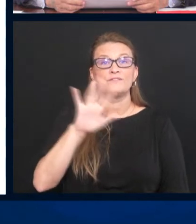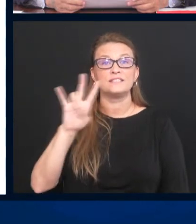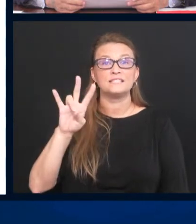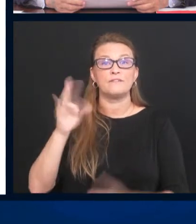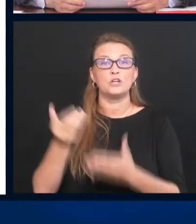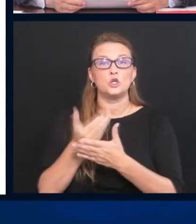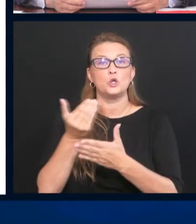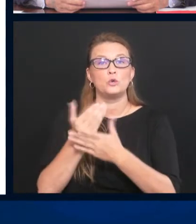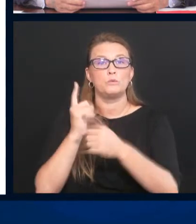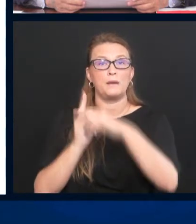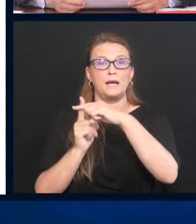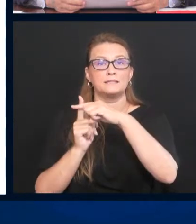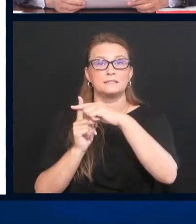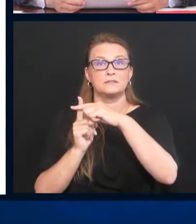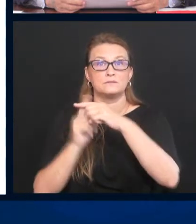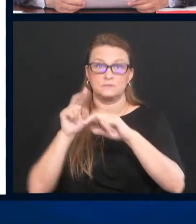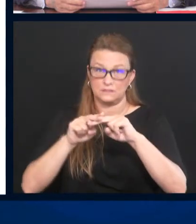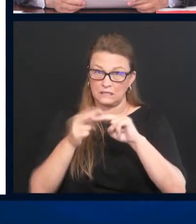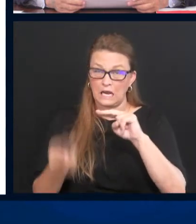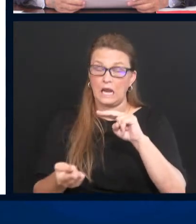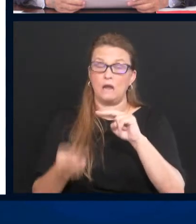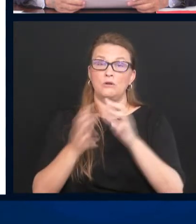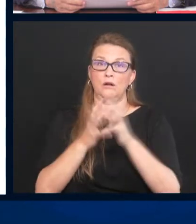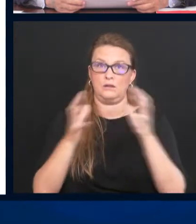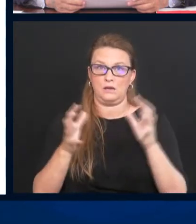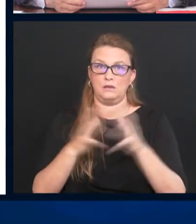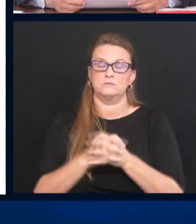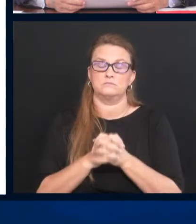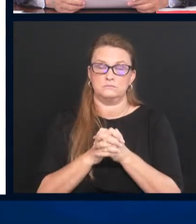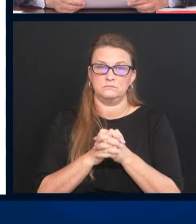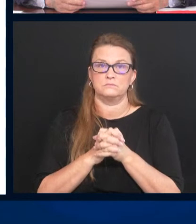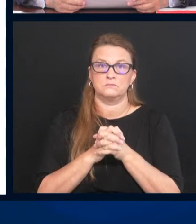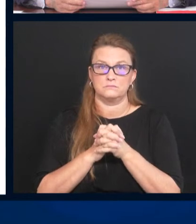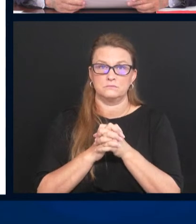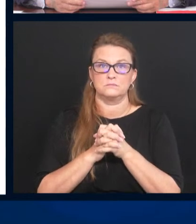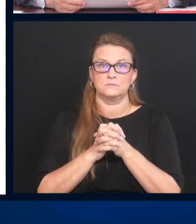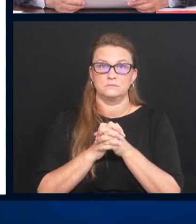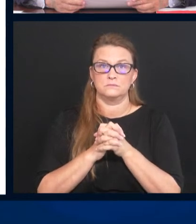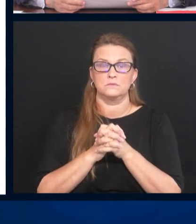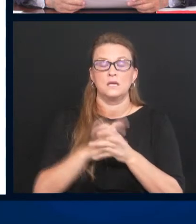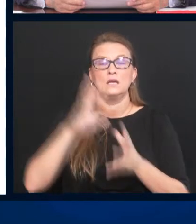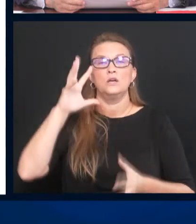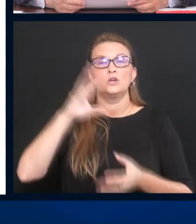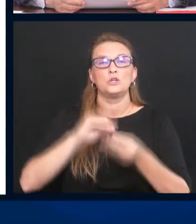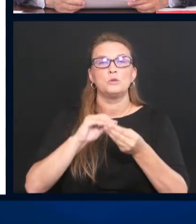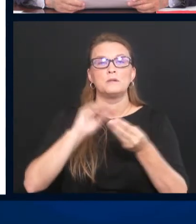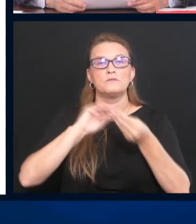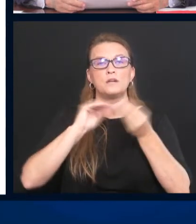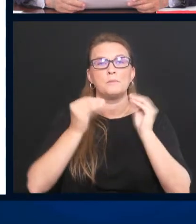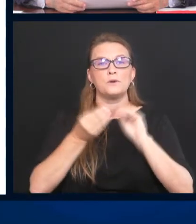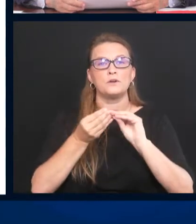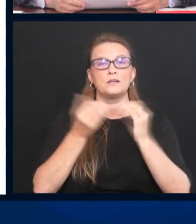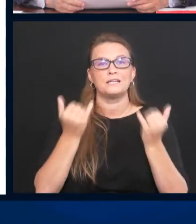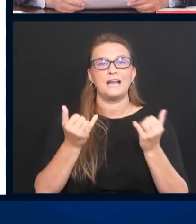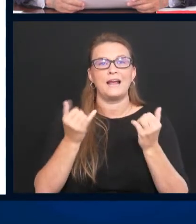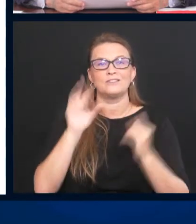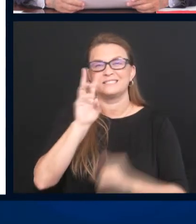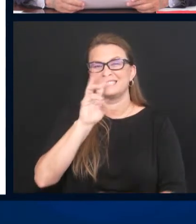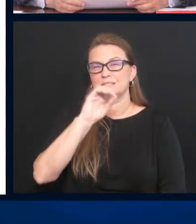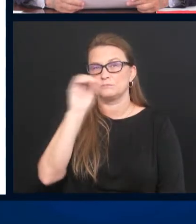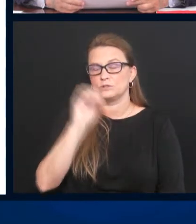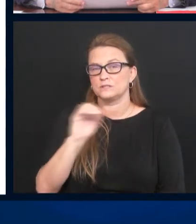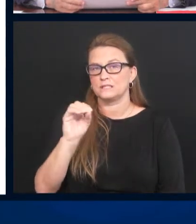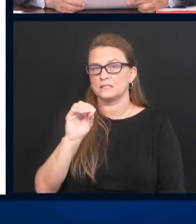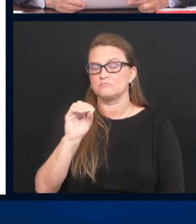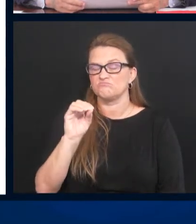new positive cases. That's down significantly. Our cumulative rate now is over 6%.